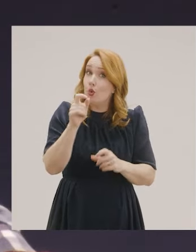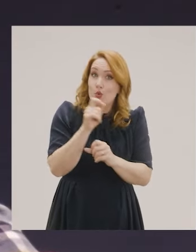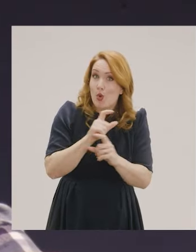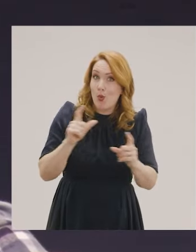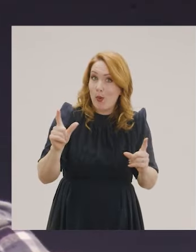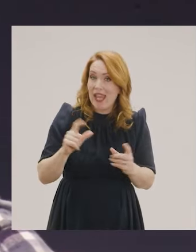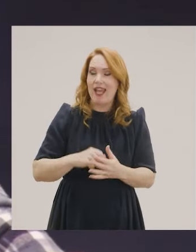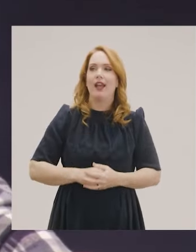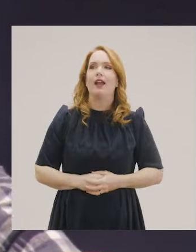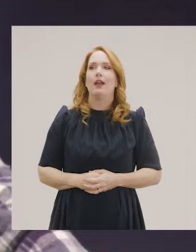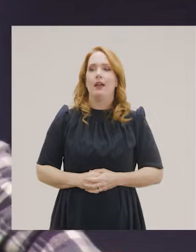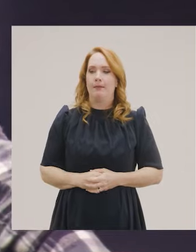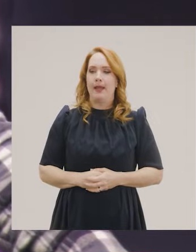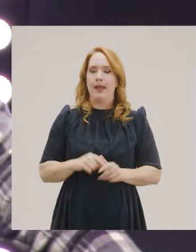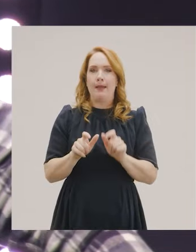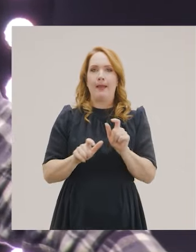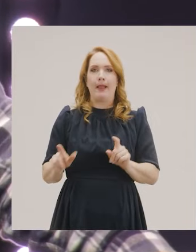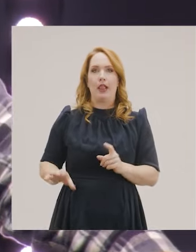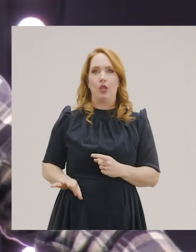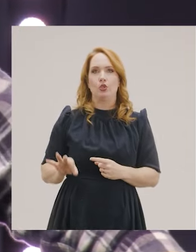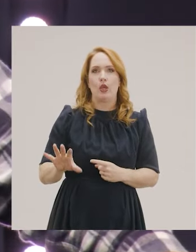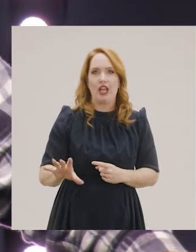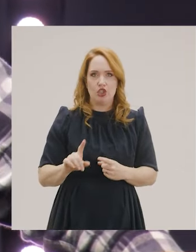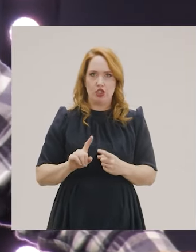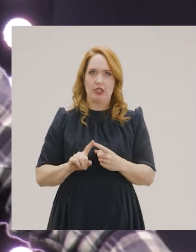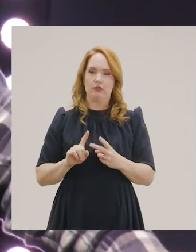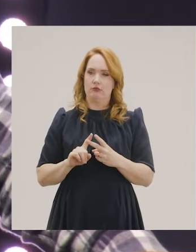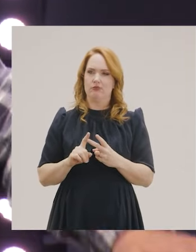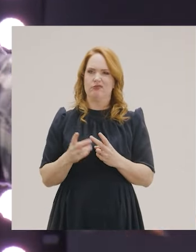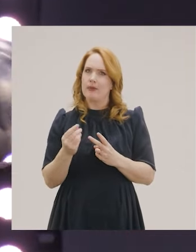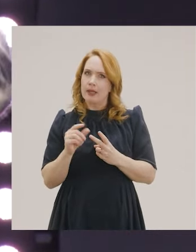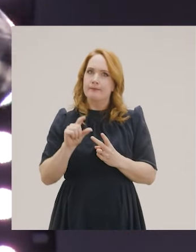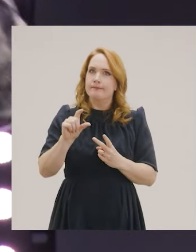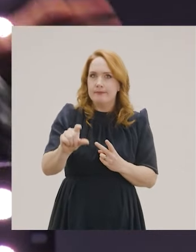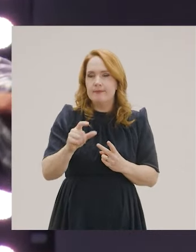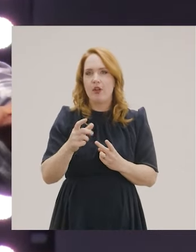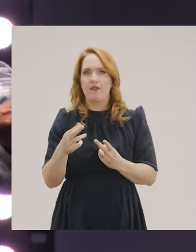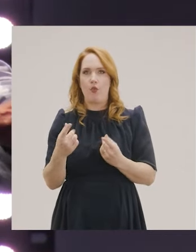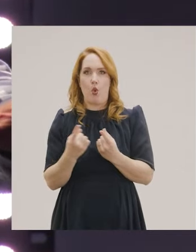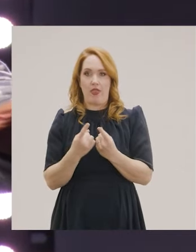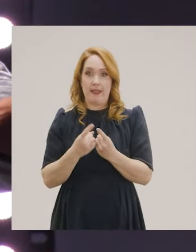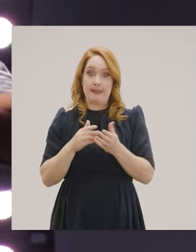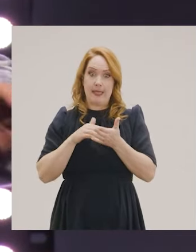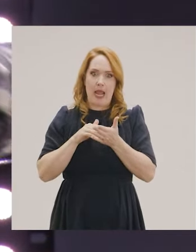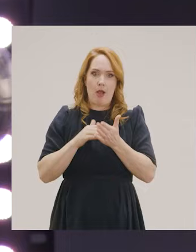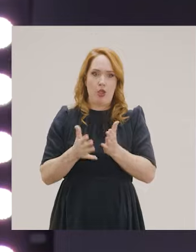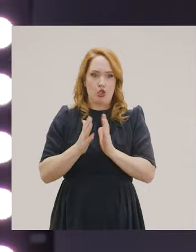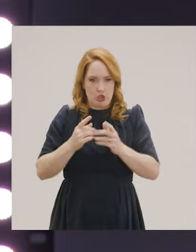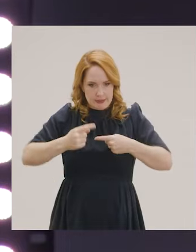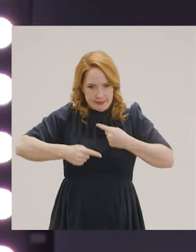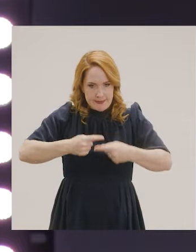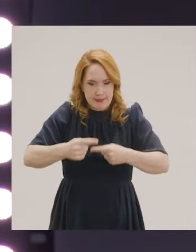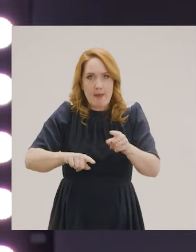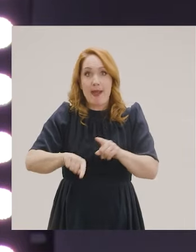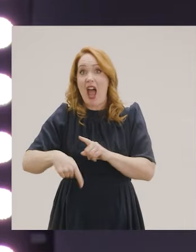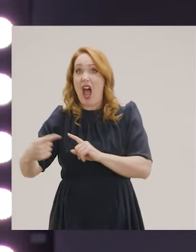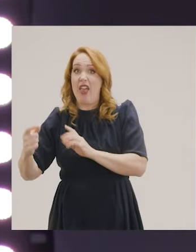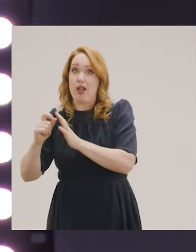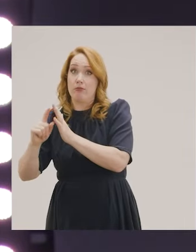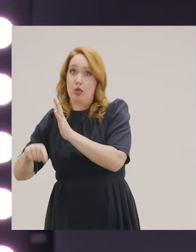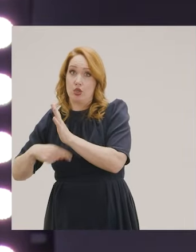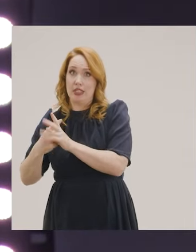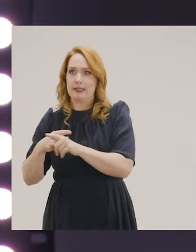know this, but as well as the tithes and offerings and things that we get that keep the church going, there are all these other projects we do